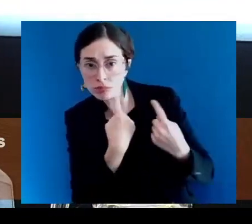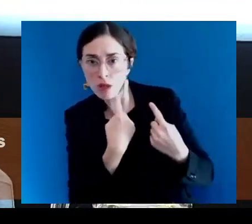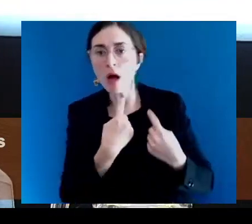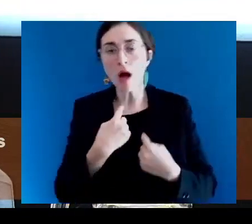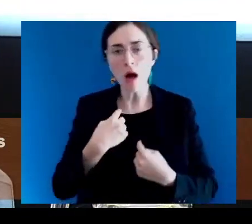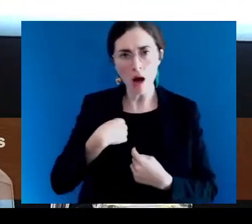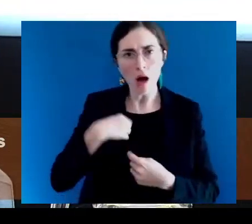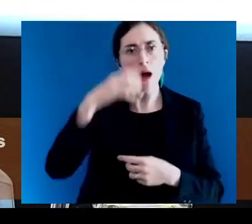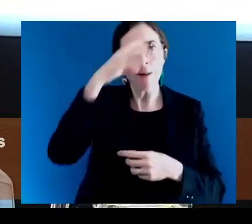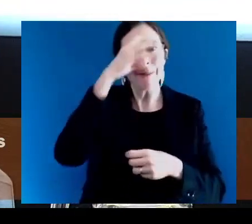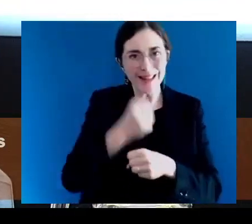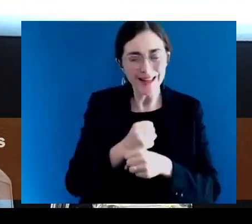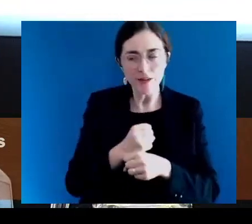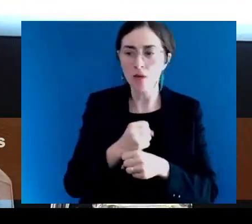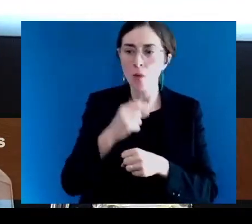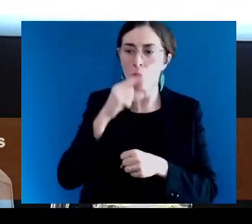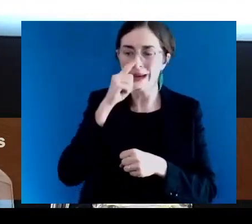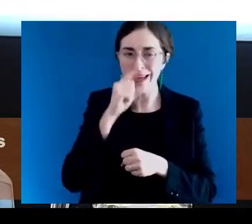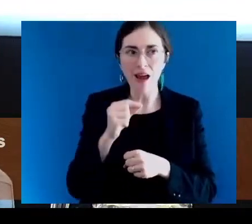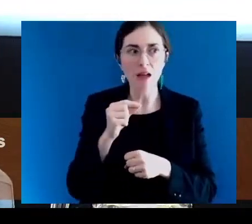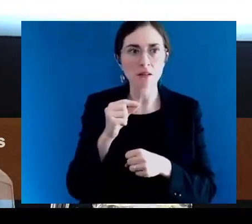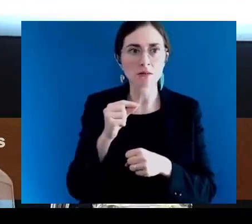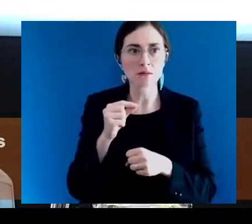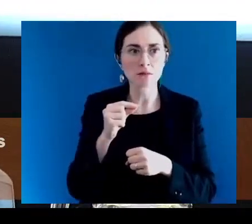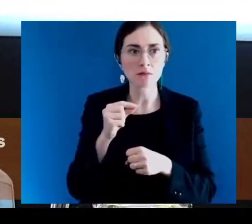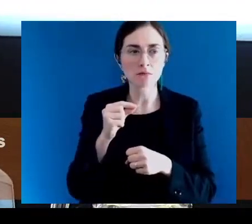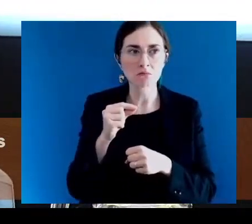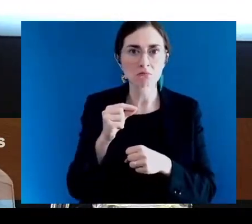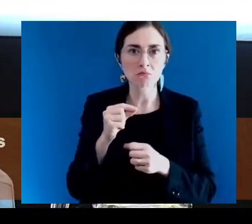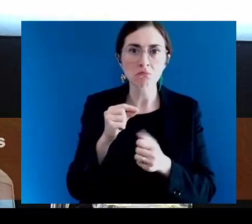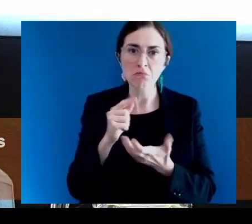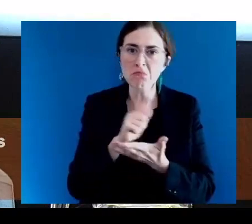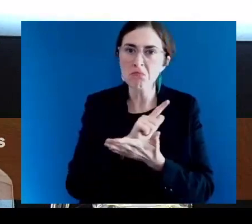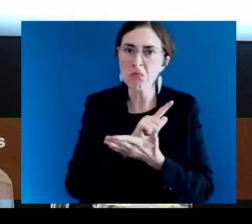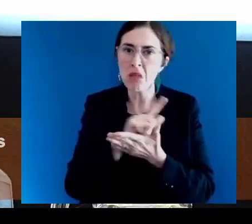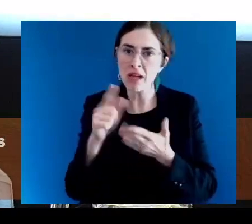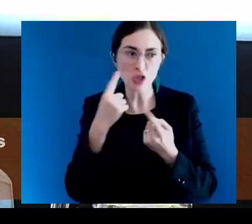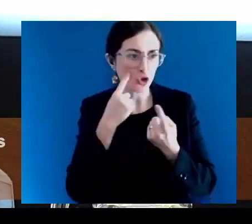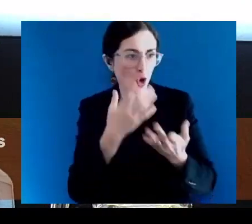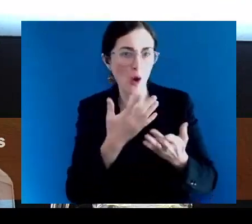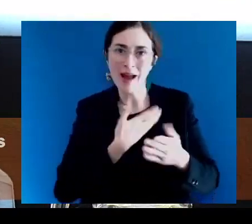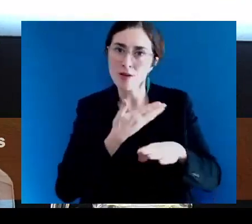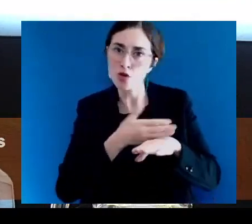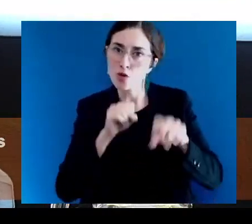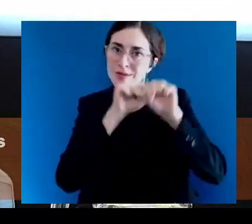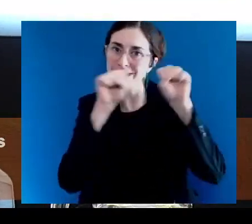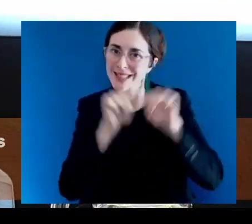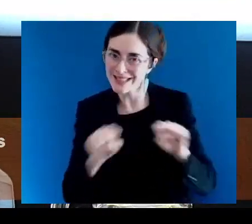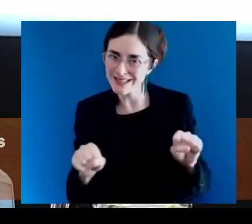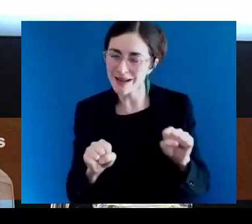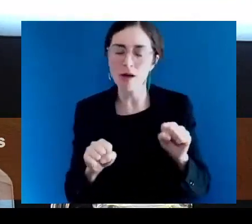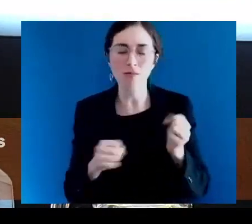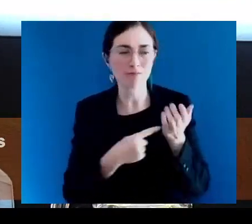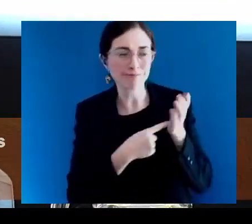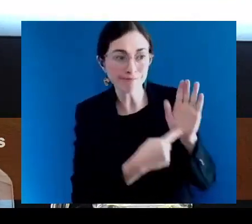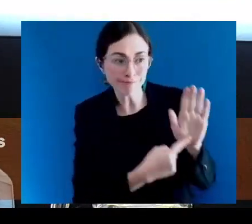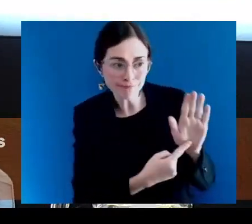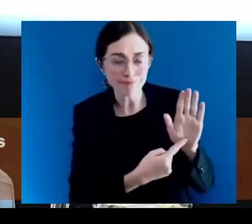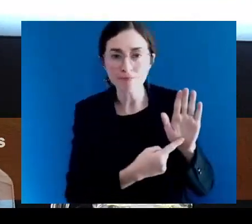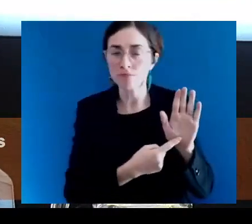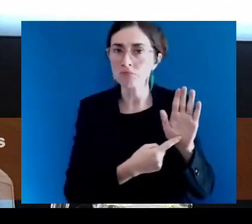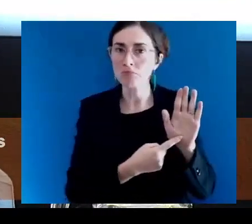that the system that we will have in place will go to that very question of a longer term